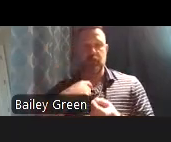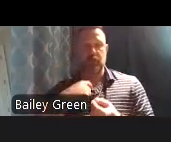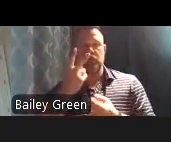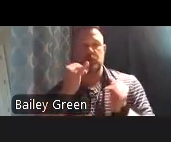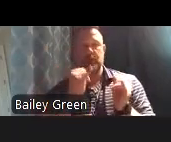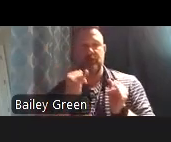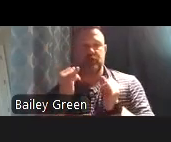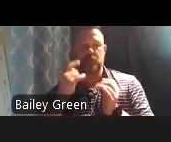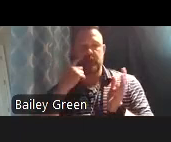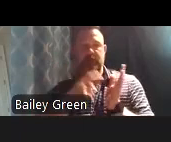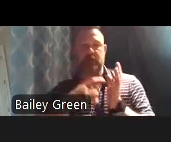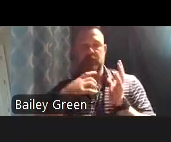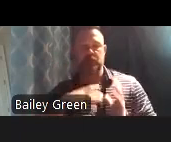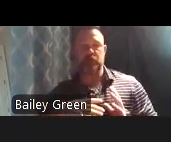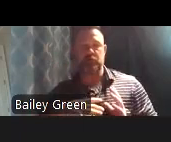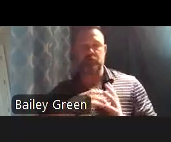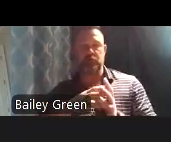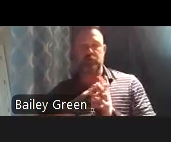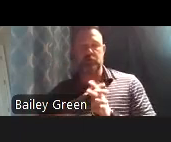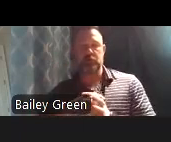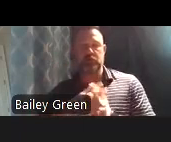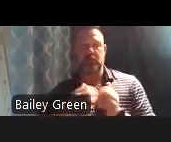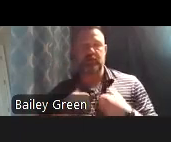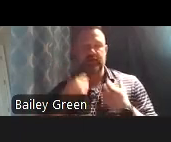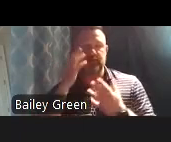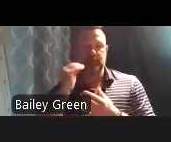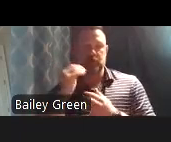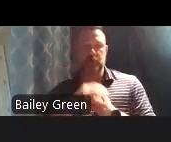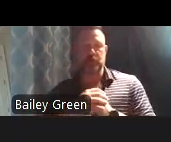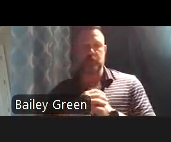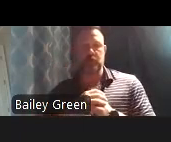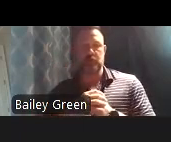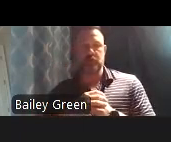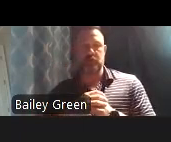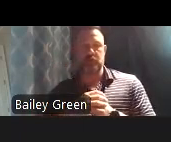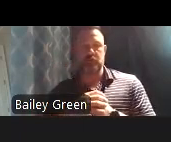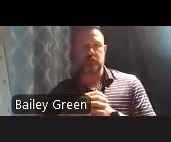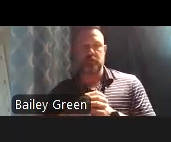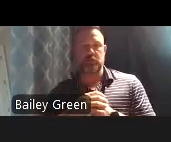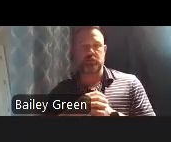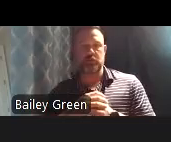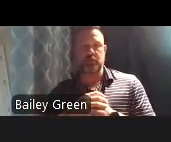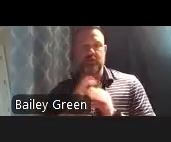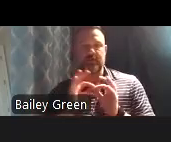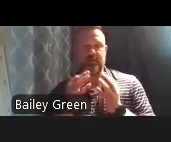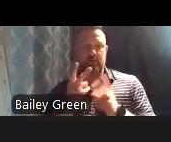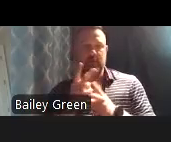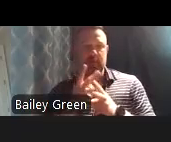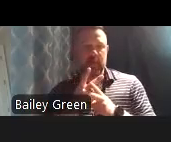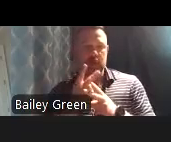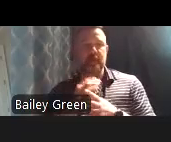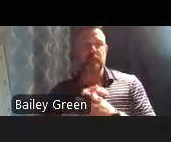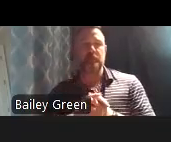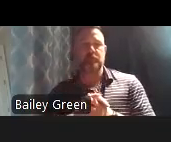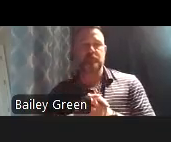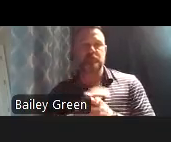as consumers. I call people with lived experience. We have two of those. We have two family caregivers currently. We